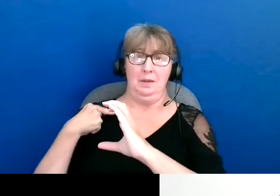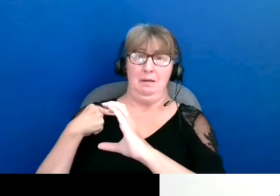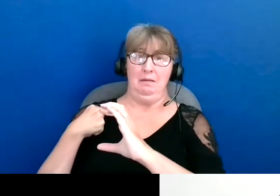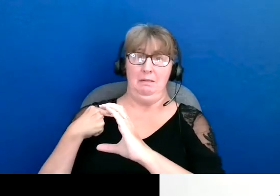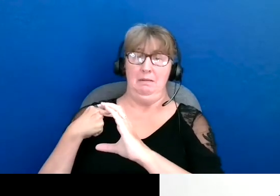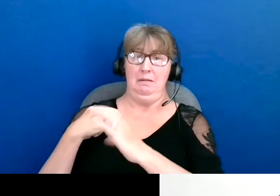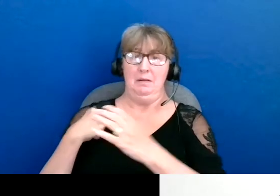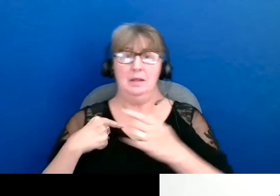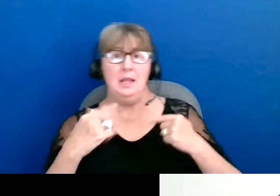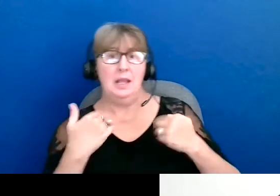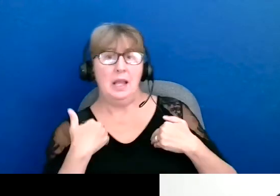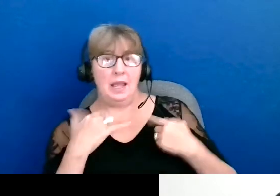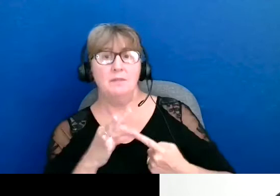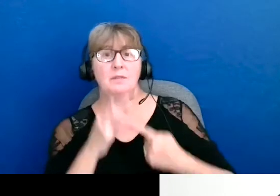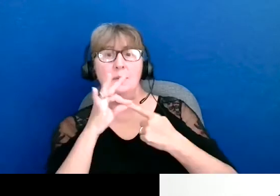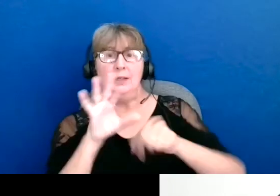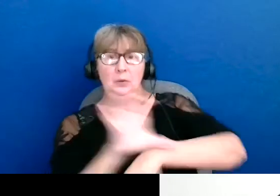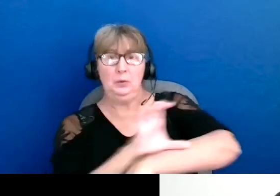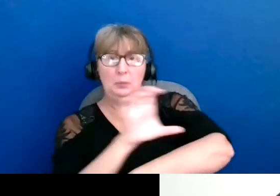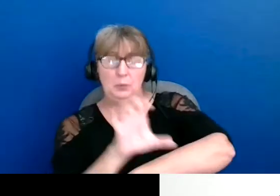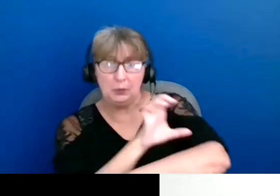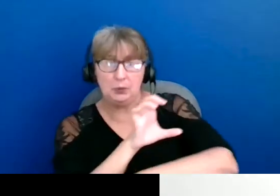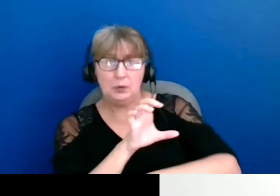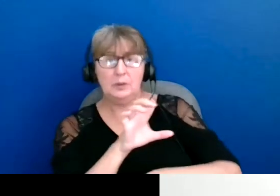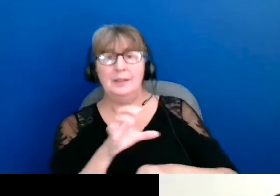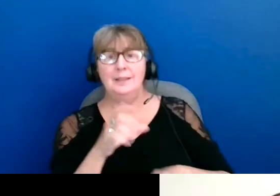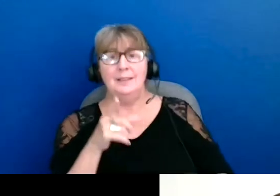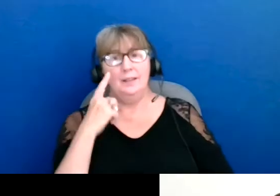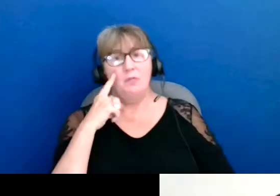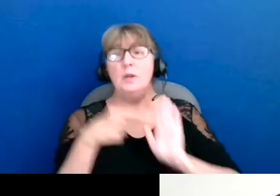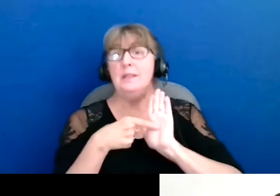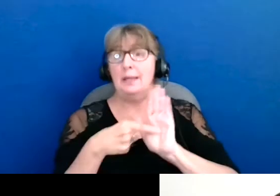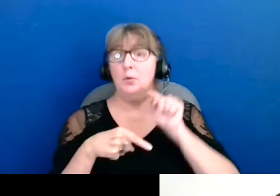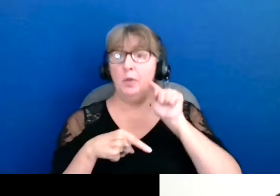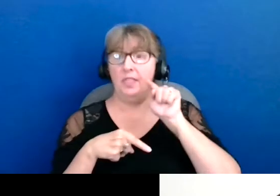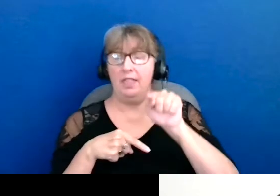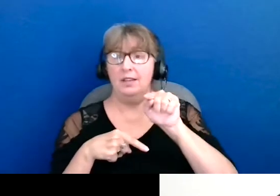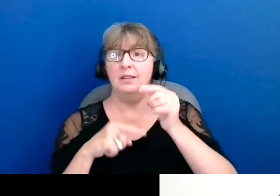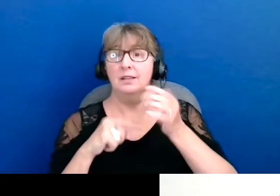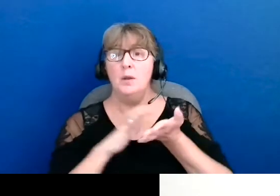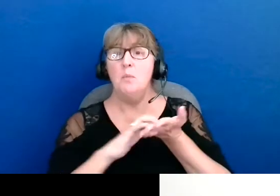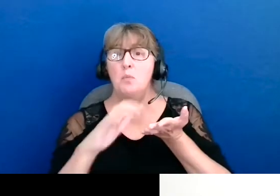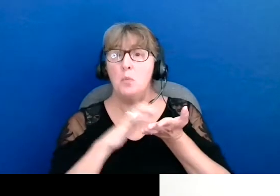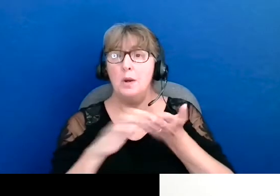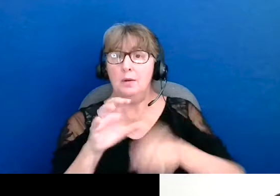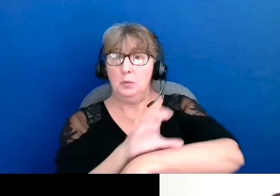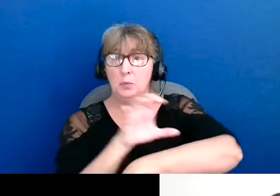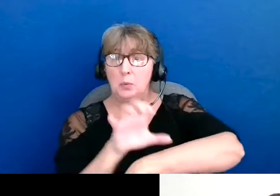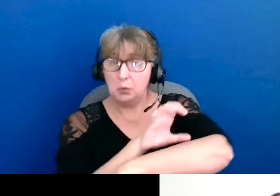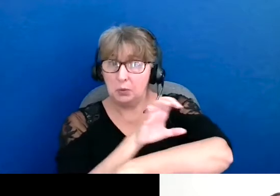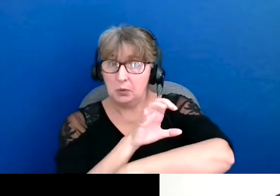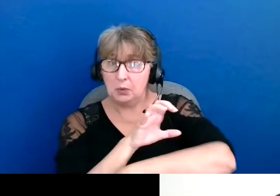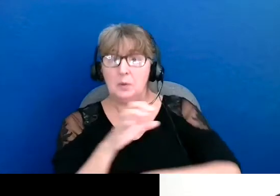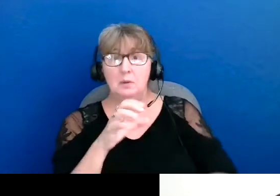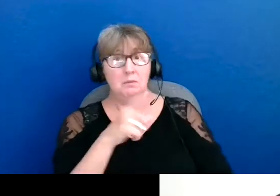have accessible computers. For example, I'm holding up a Braille computer. For those of you who